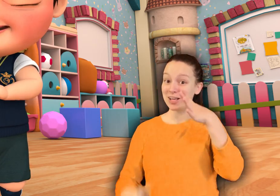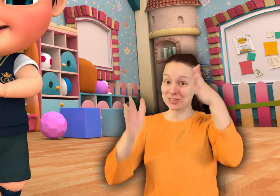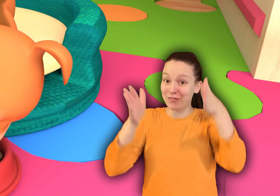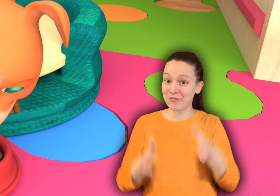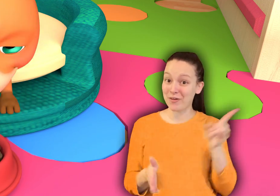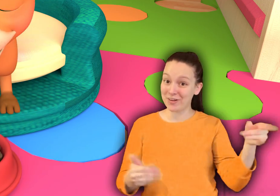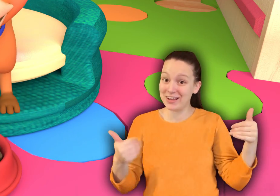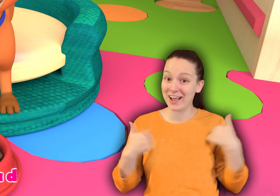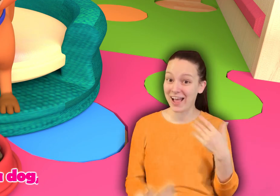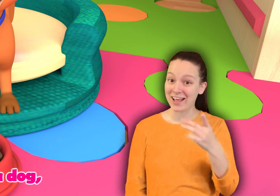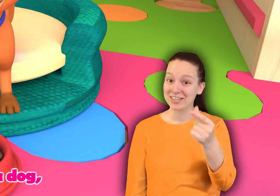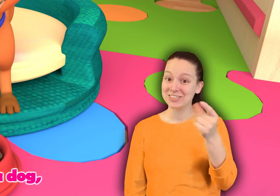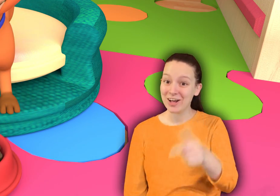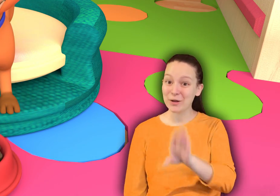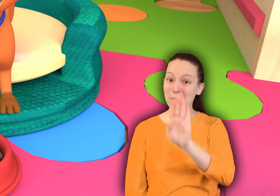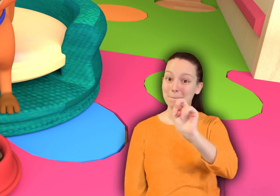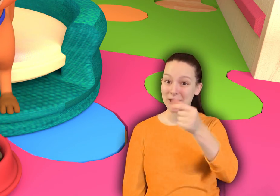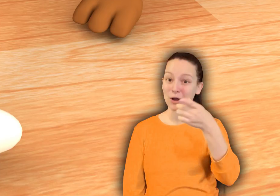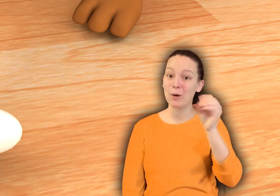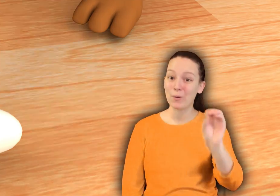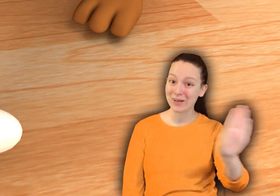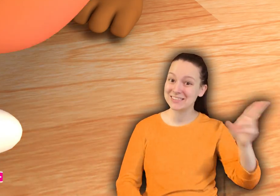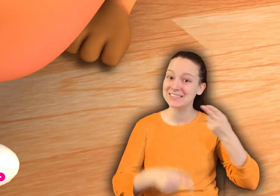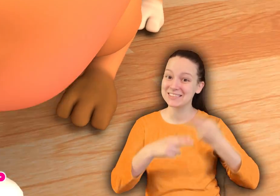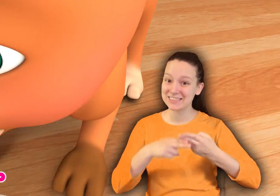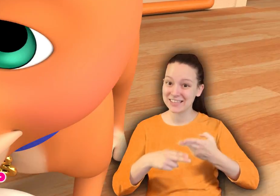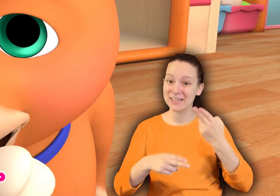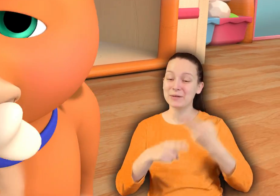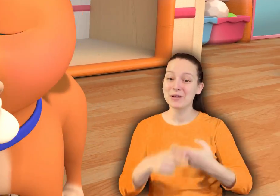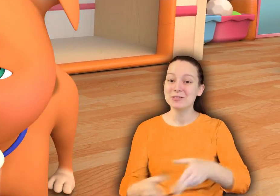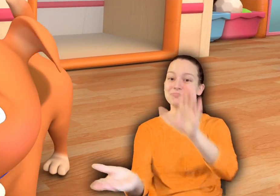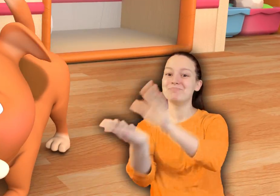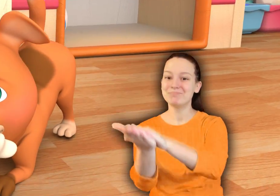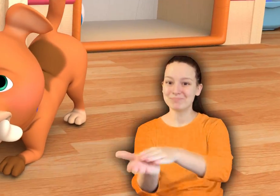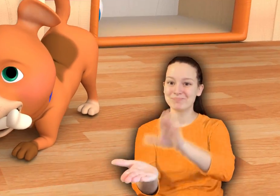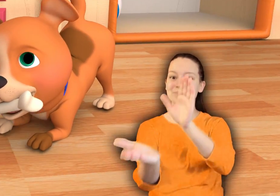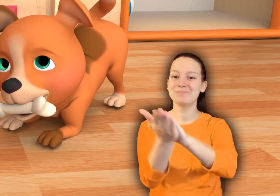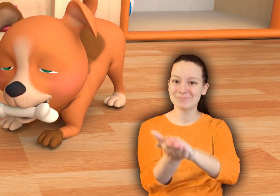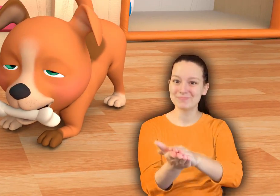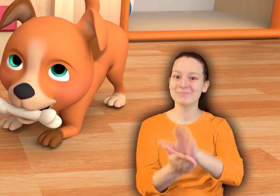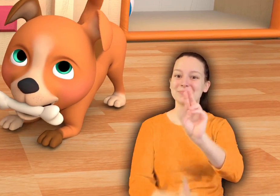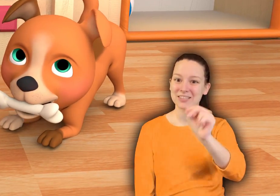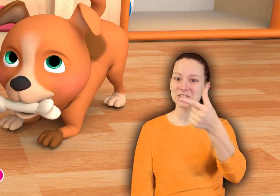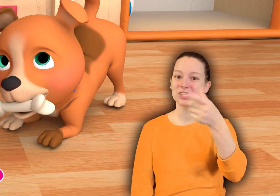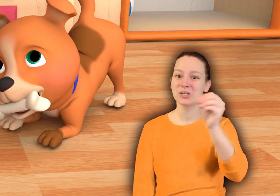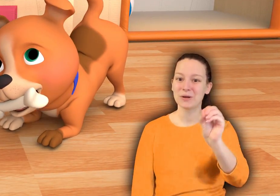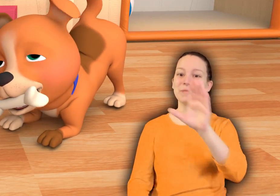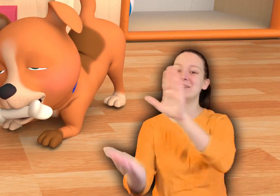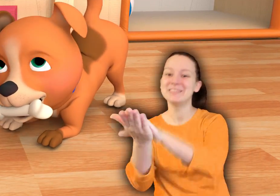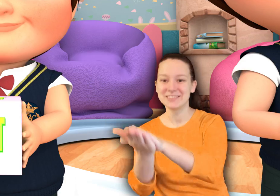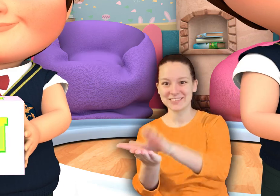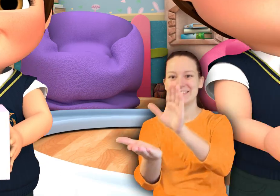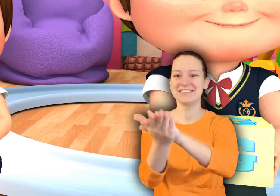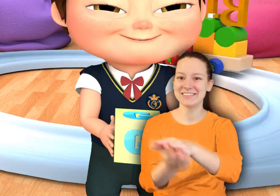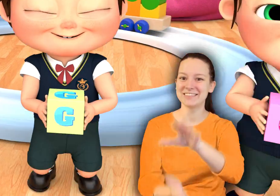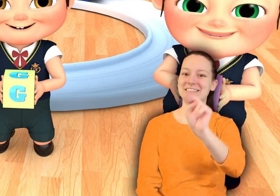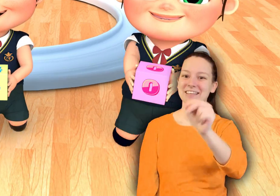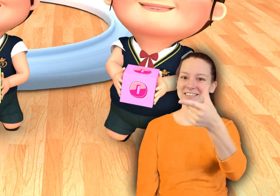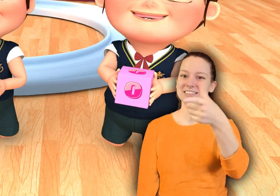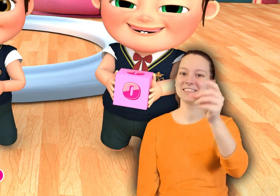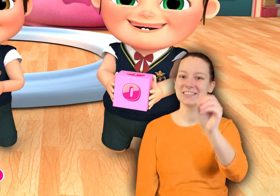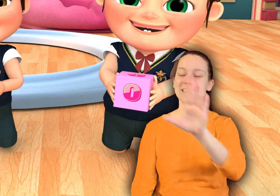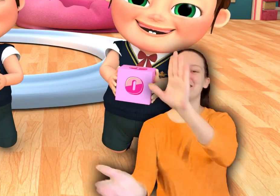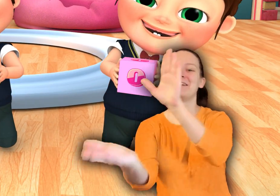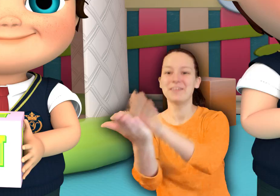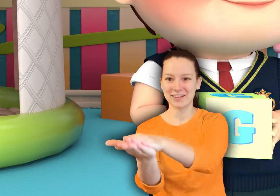there was a farmer had a dog and Bingo was his name o NGO